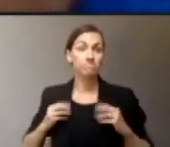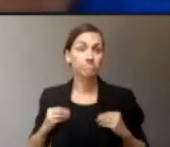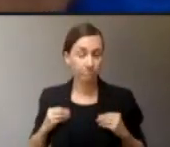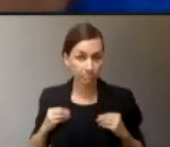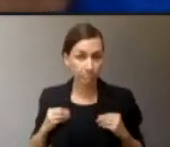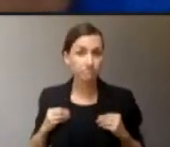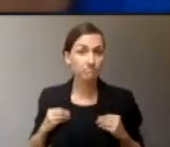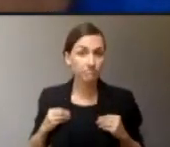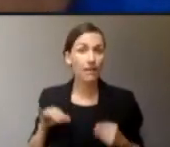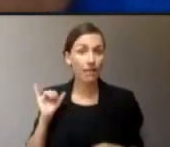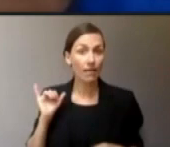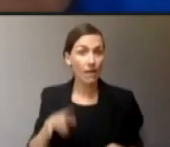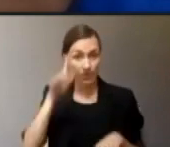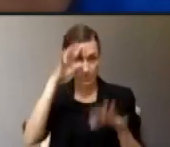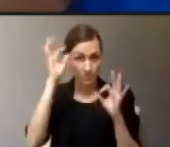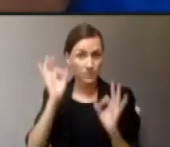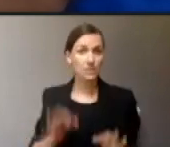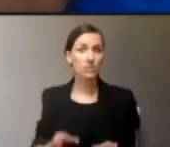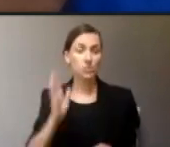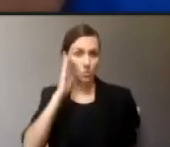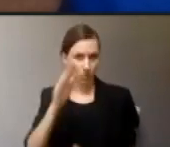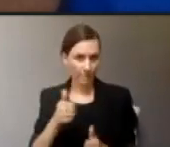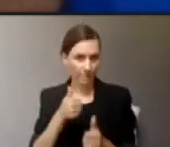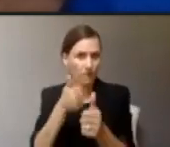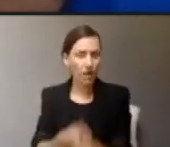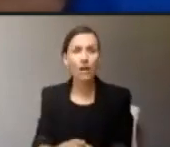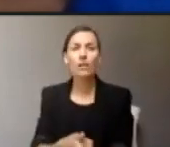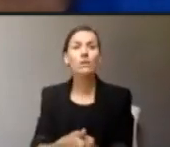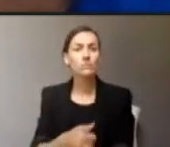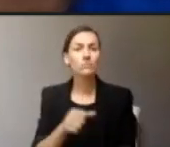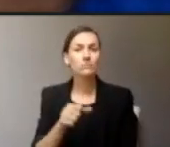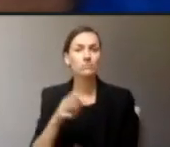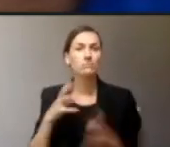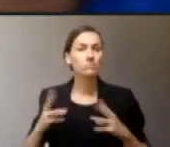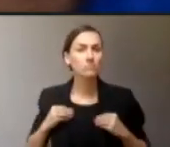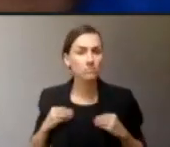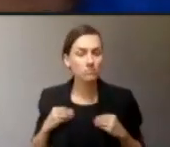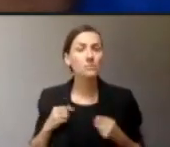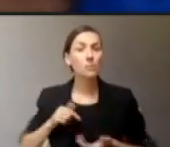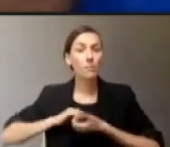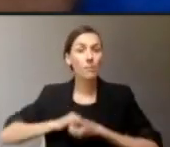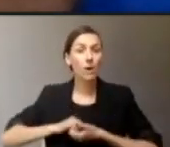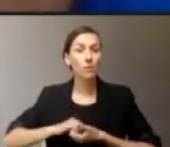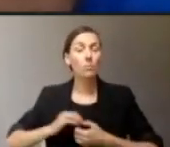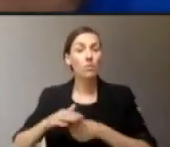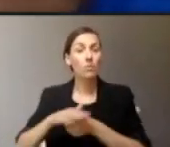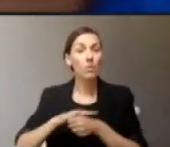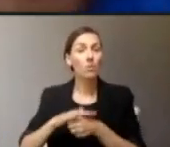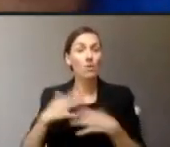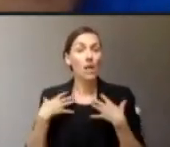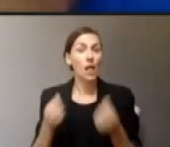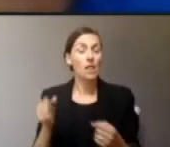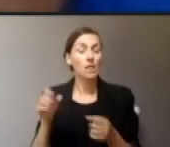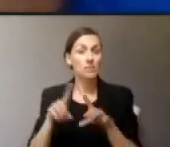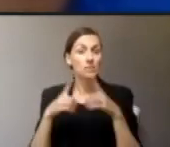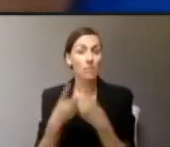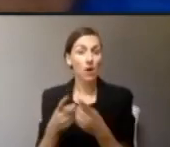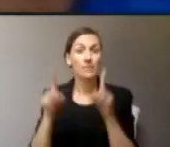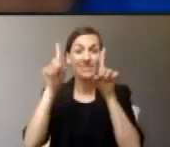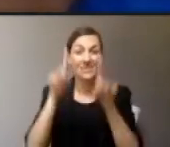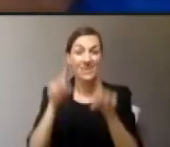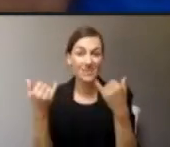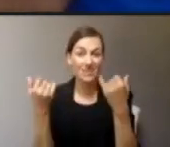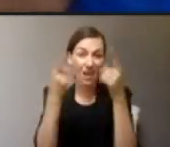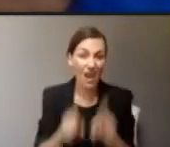a judgment that, obviously we're going to comply with it. And so we have partnered with our local health department. Testing is happening now. We